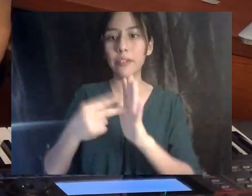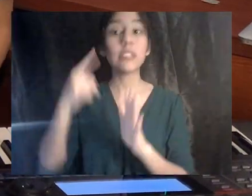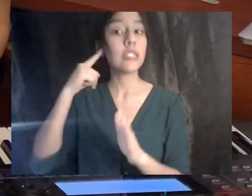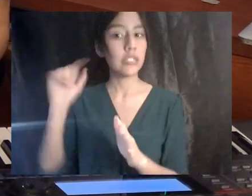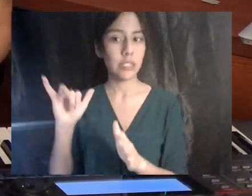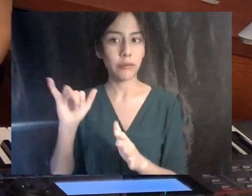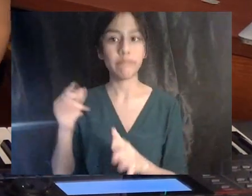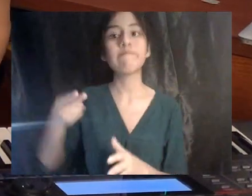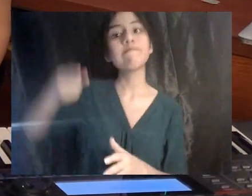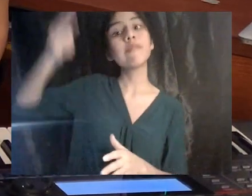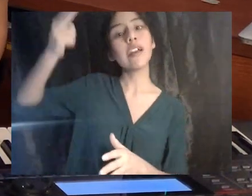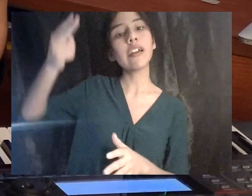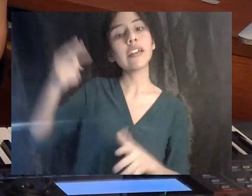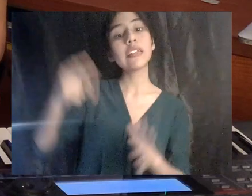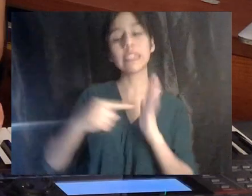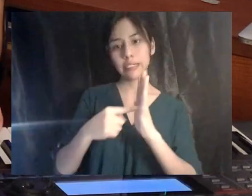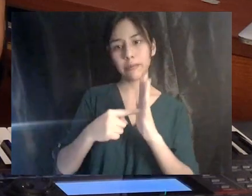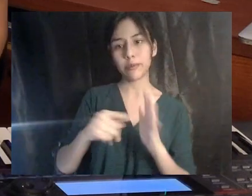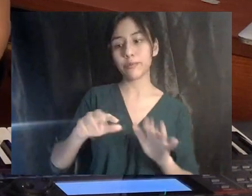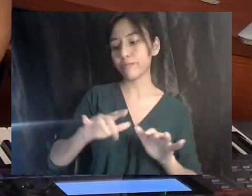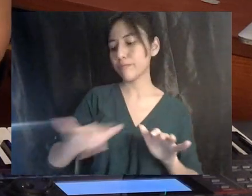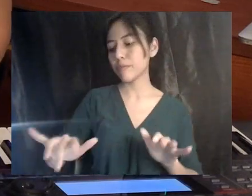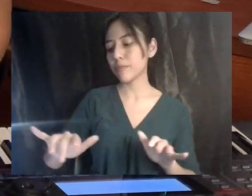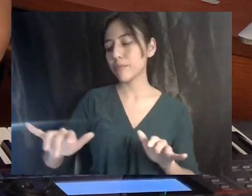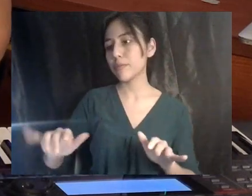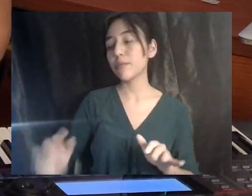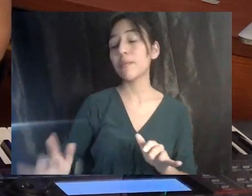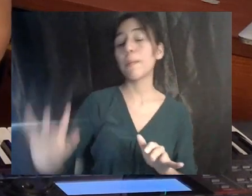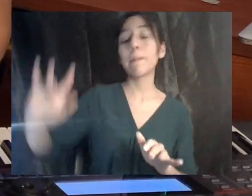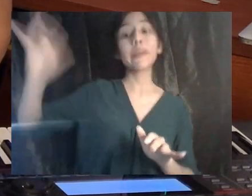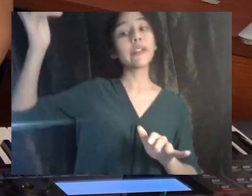example, a higher note would be somewhere around here.